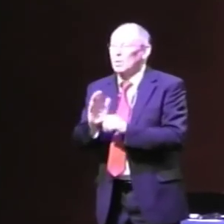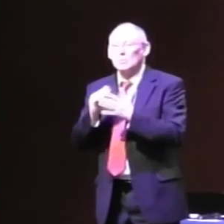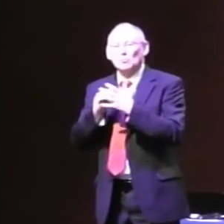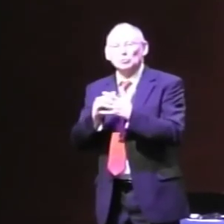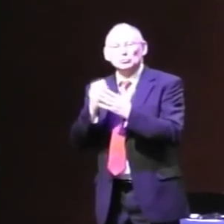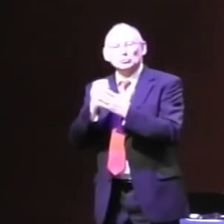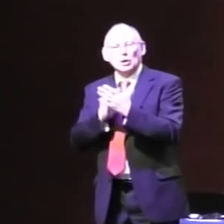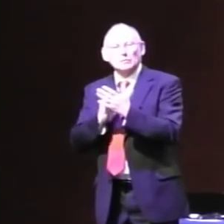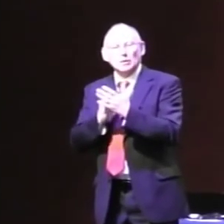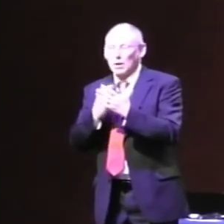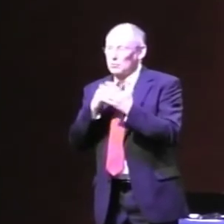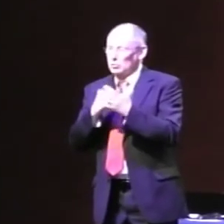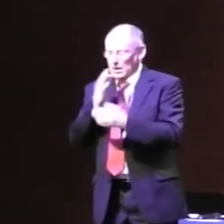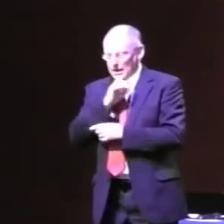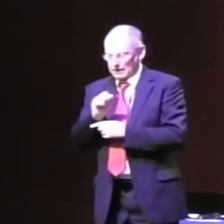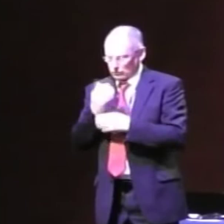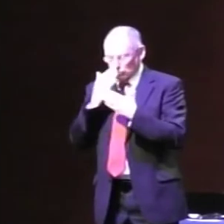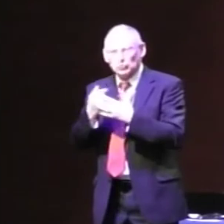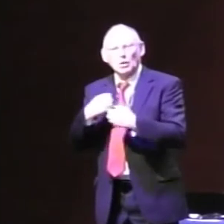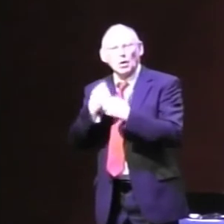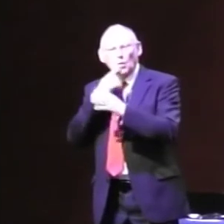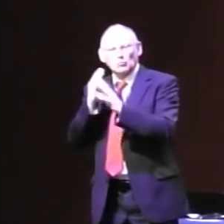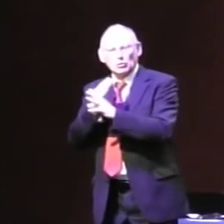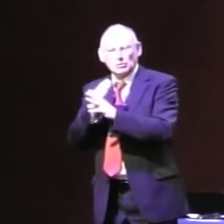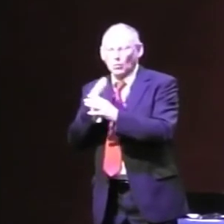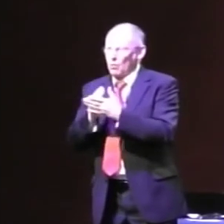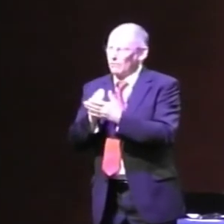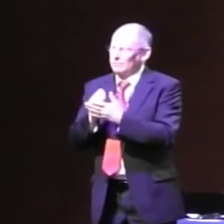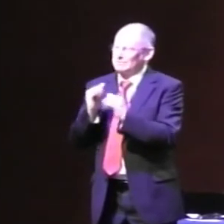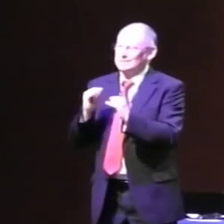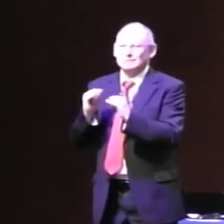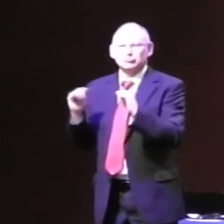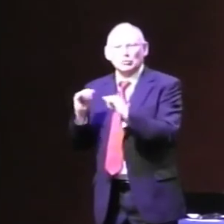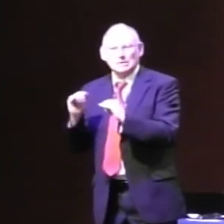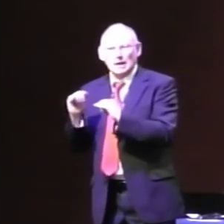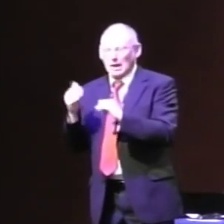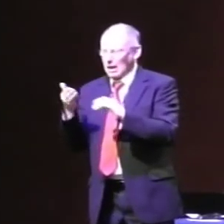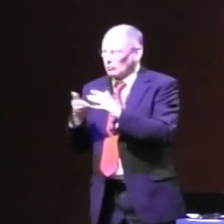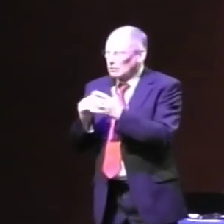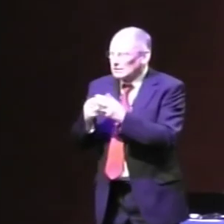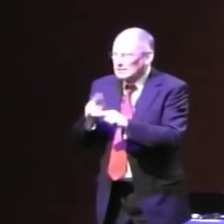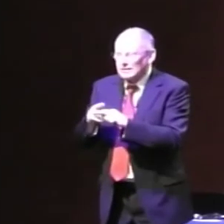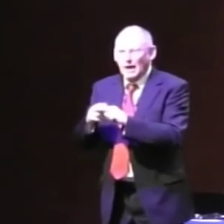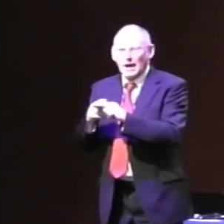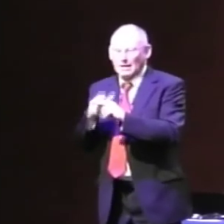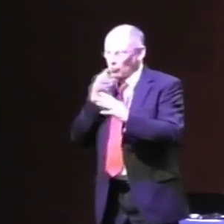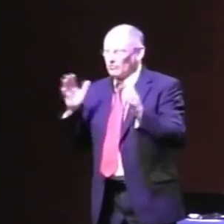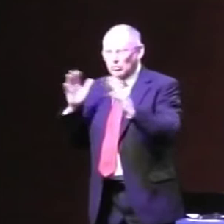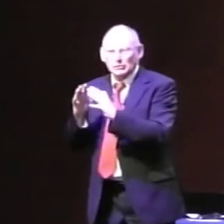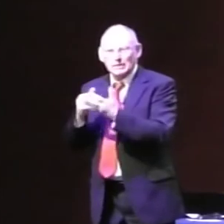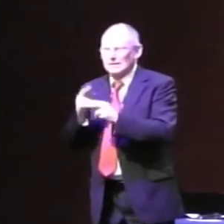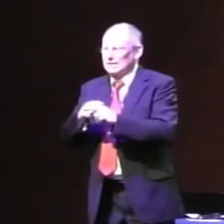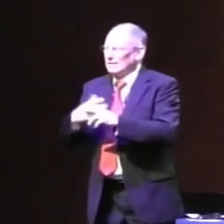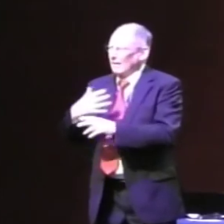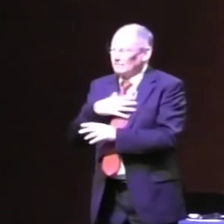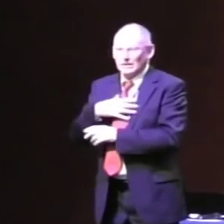that this motion asks us to back paints a picture of our prisons in a state of near crisis, grossly understaffed, overcrowded and so unsafe that staff fear